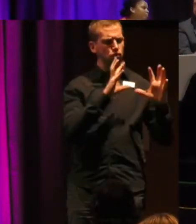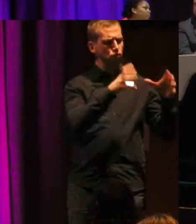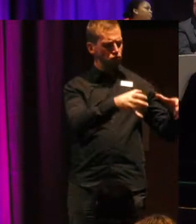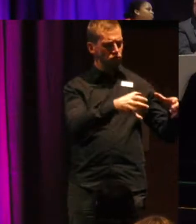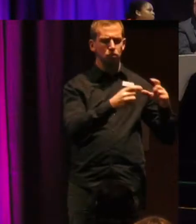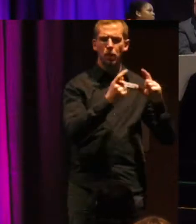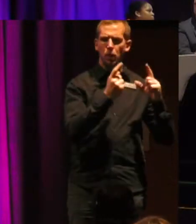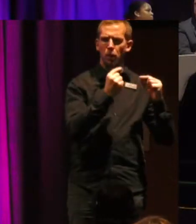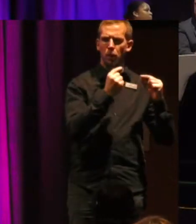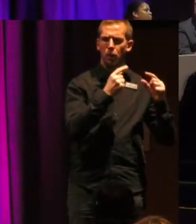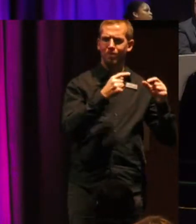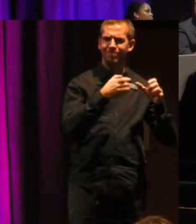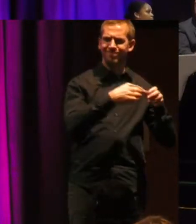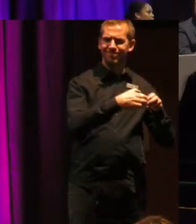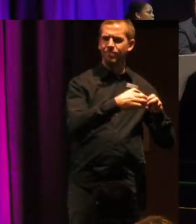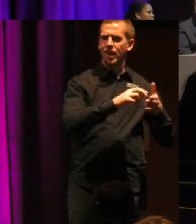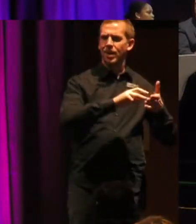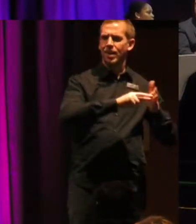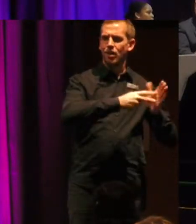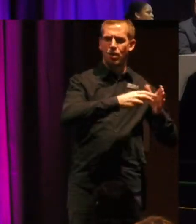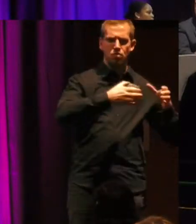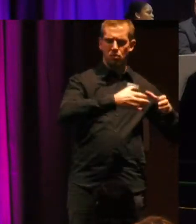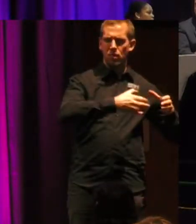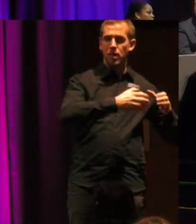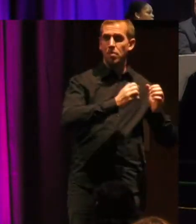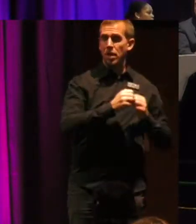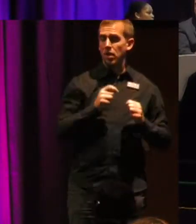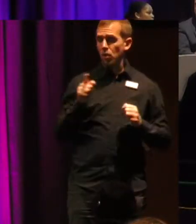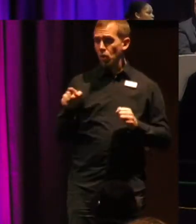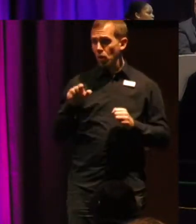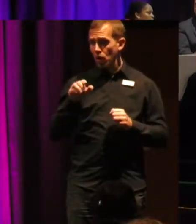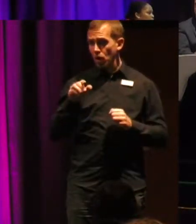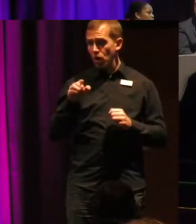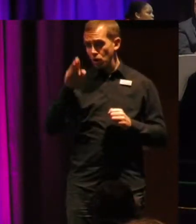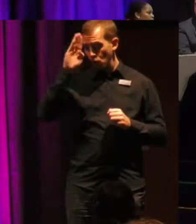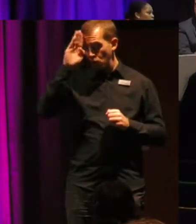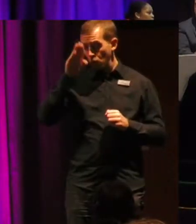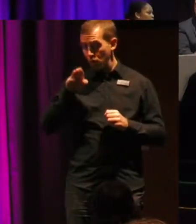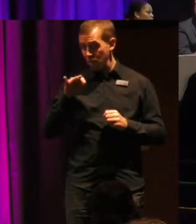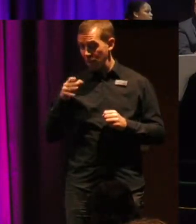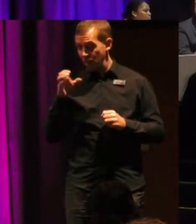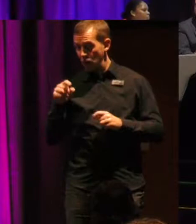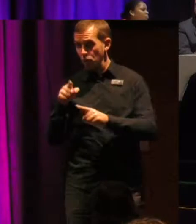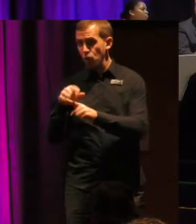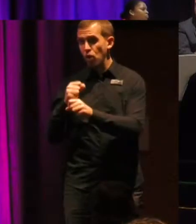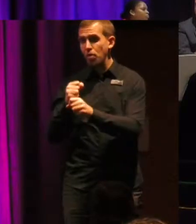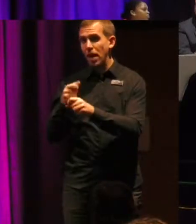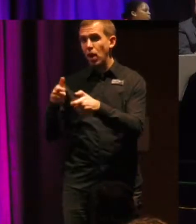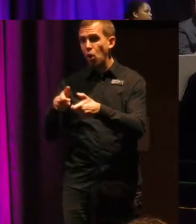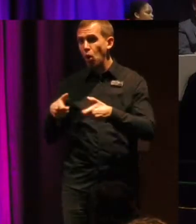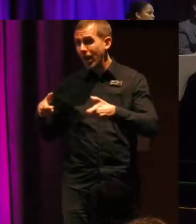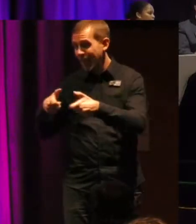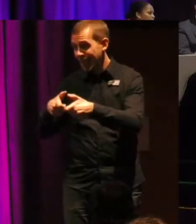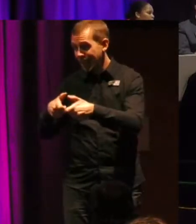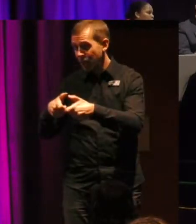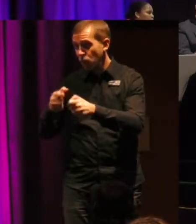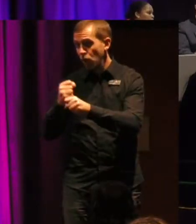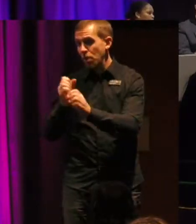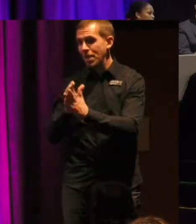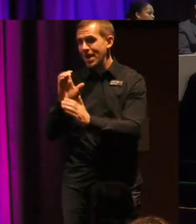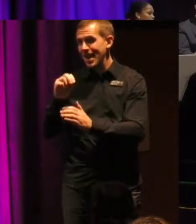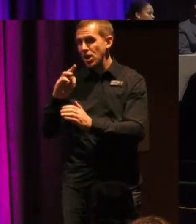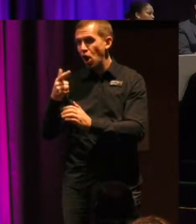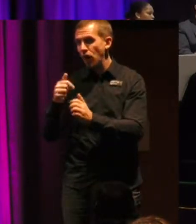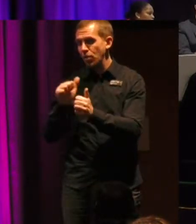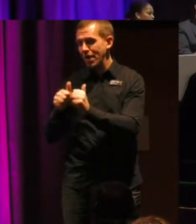strategize. But you work in the US Congress, you work with members of Senate, members of Congress. How do you